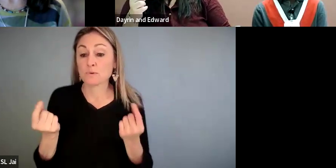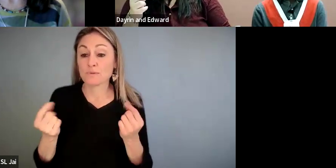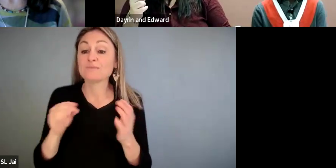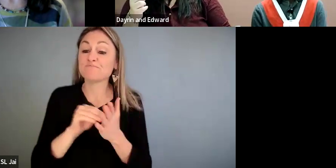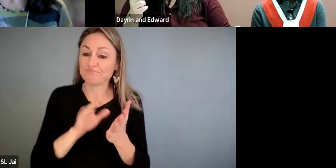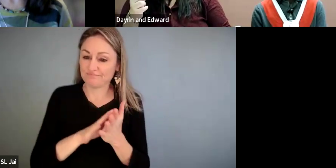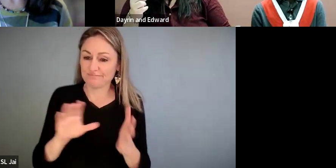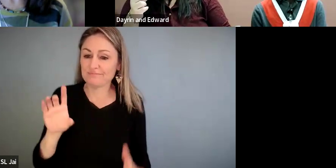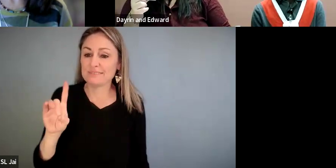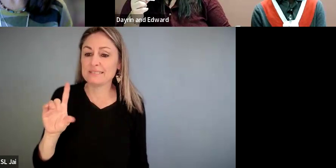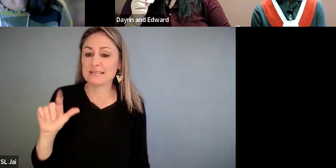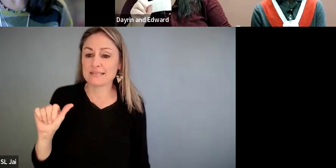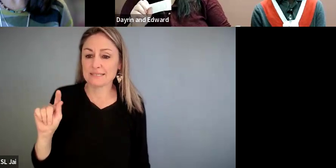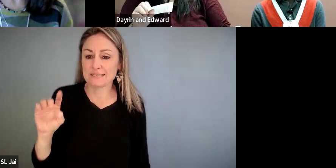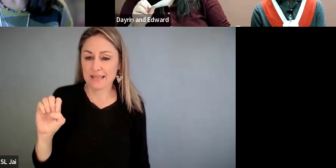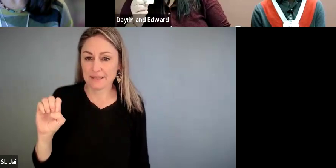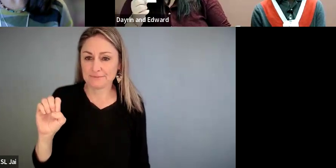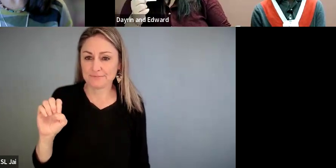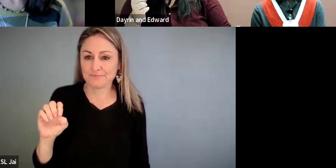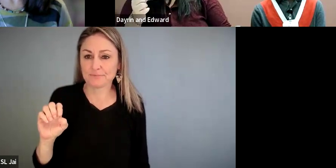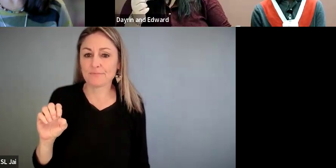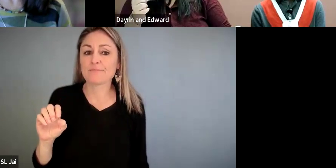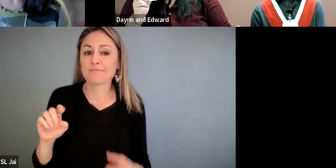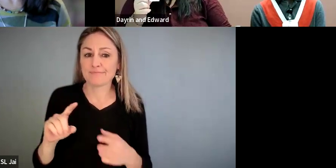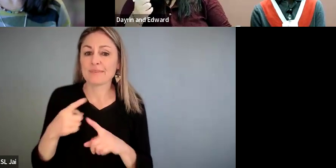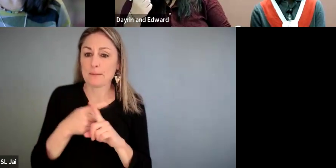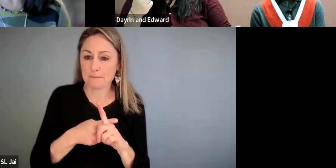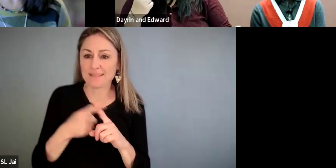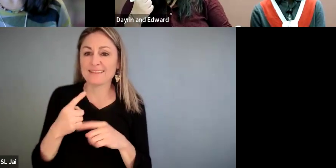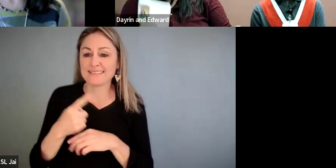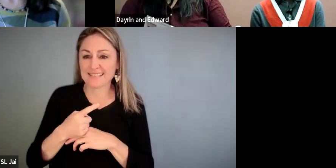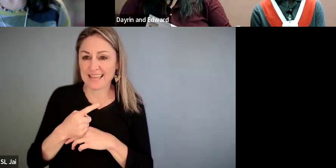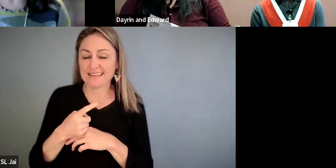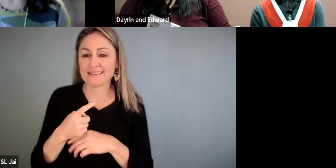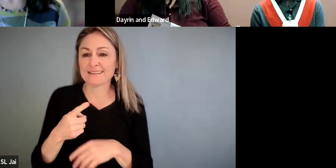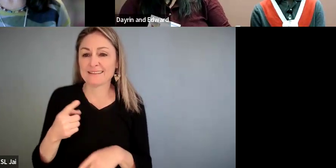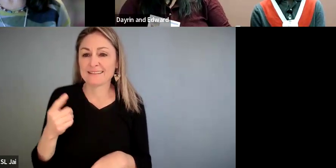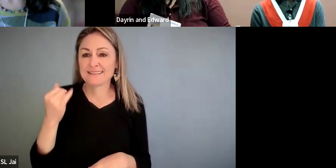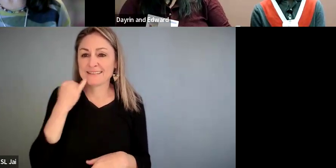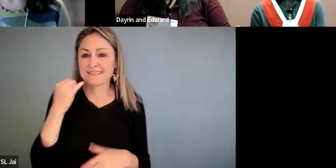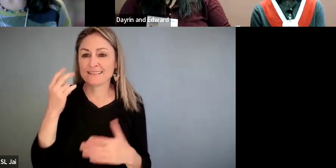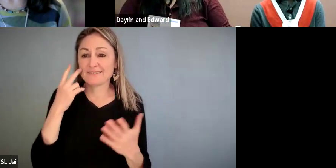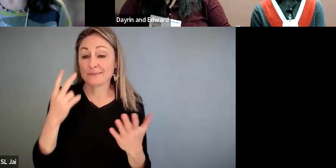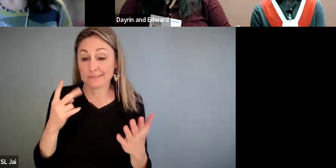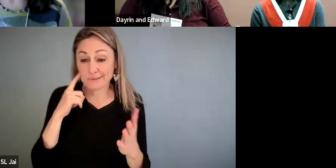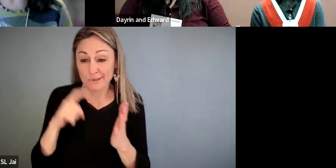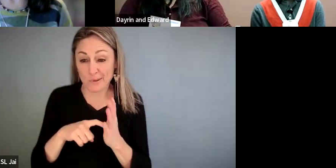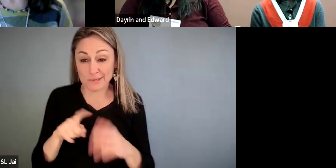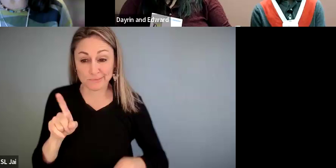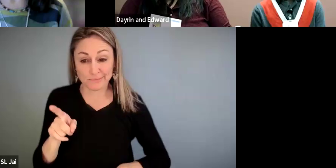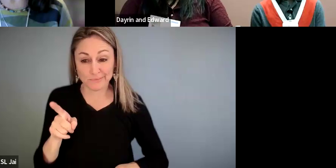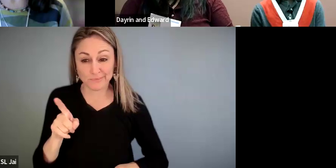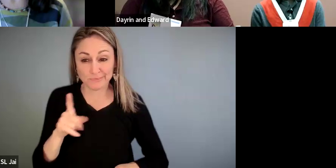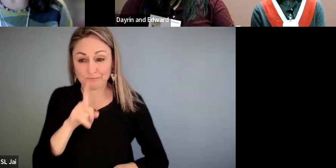date and the month and the date, but if you see it, I don't put the